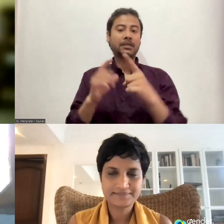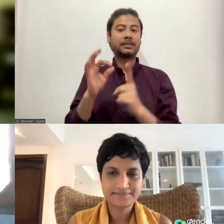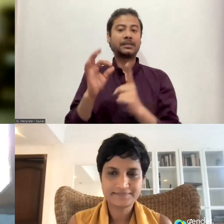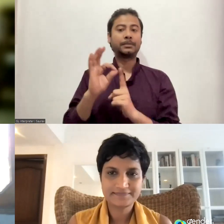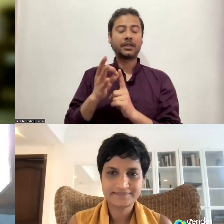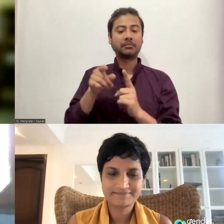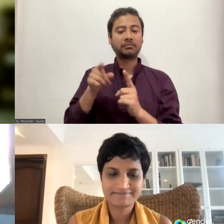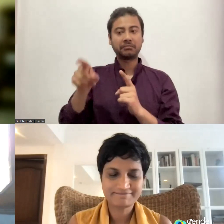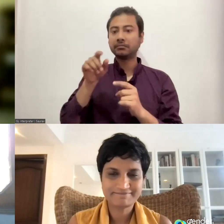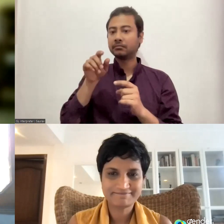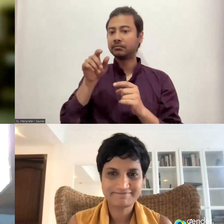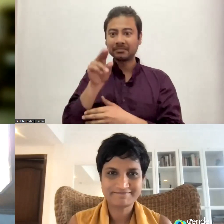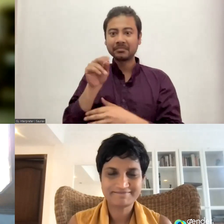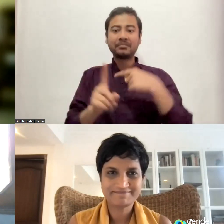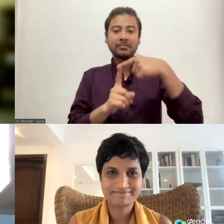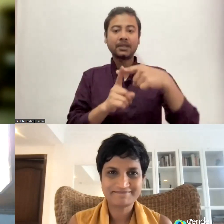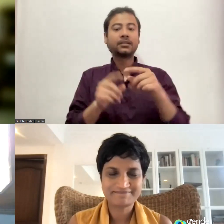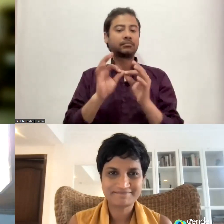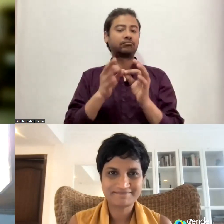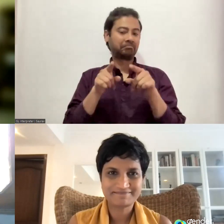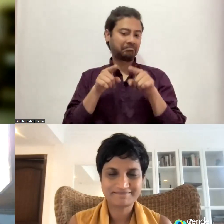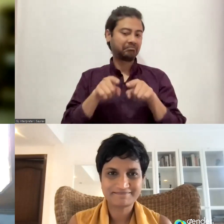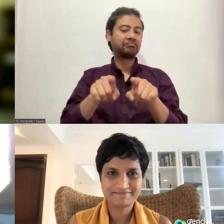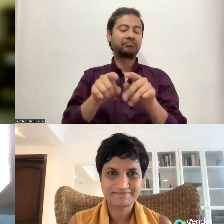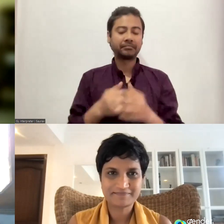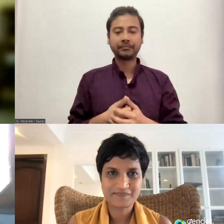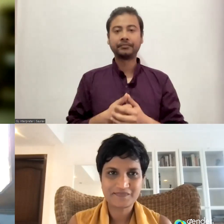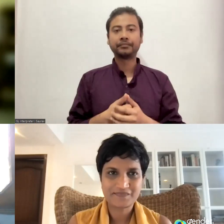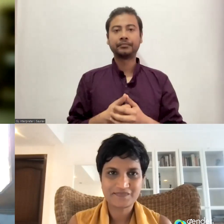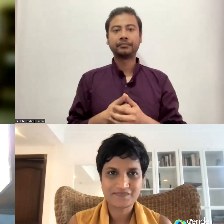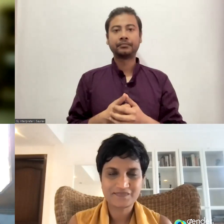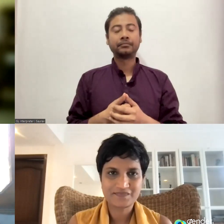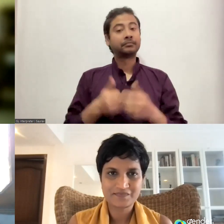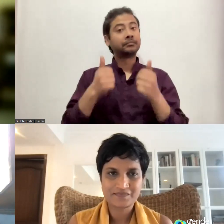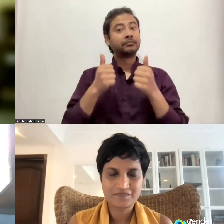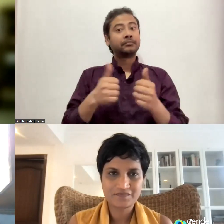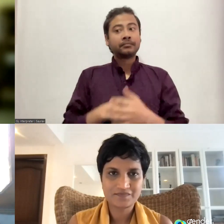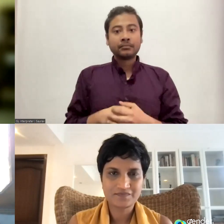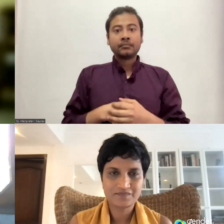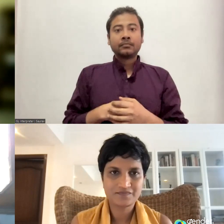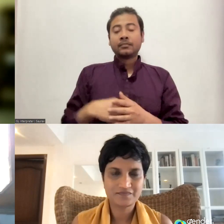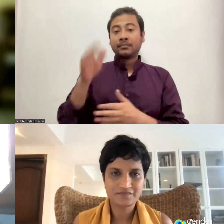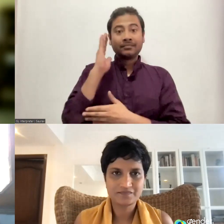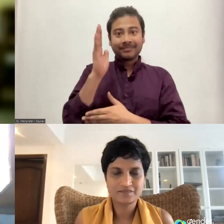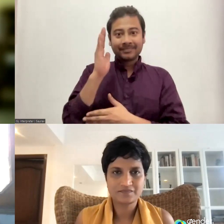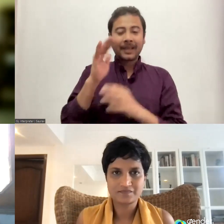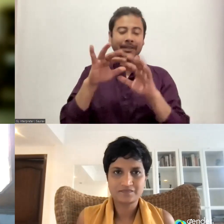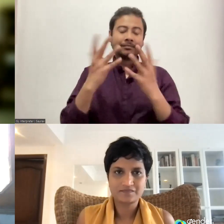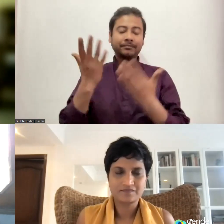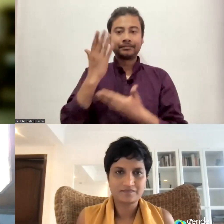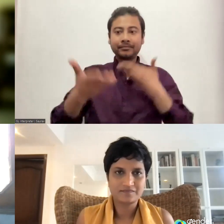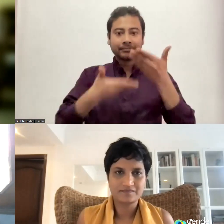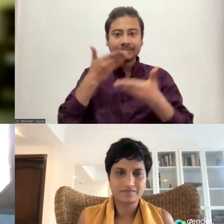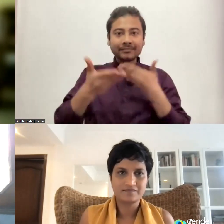tuning in. Before we get into the discussion, I would just like to also acknowledge our